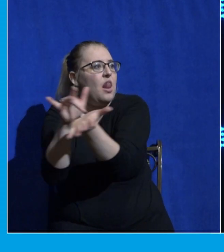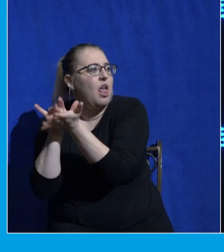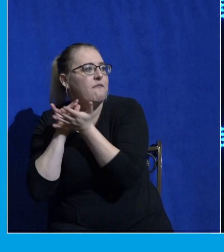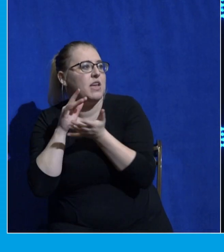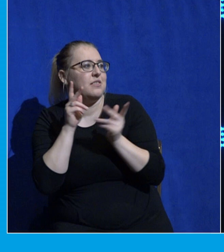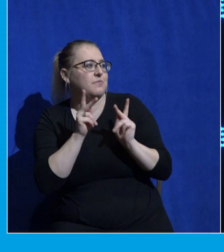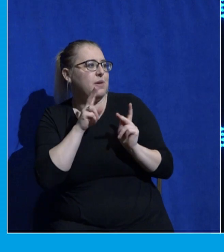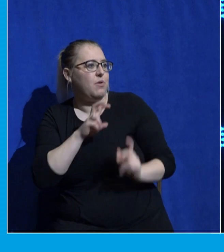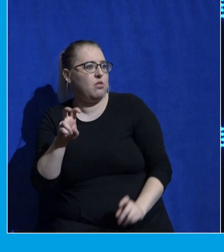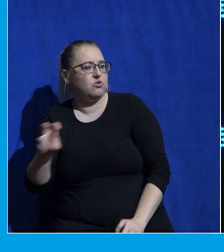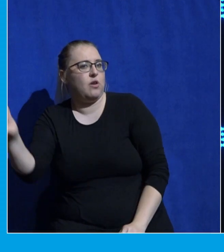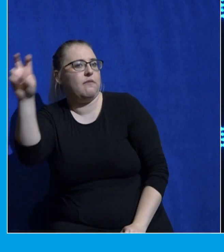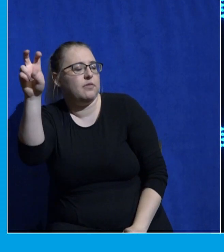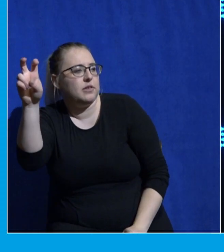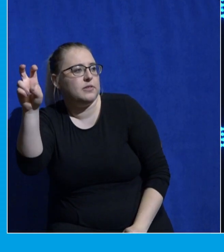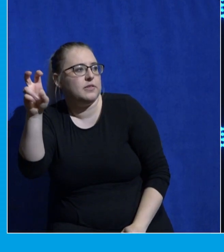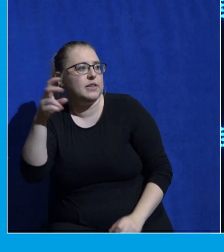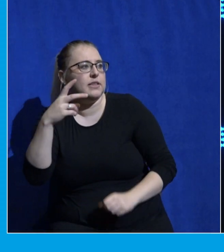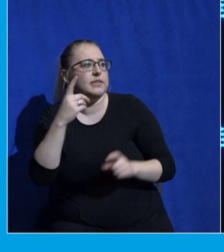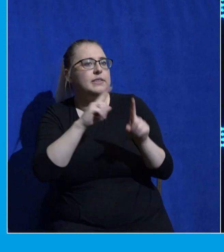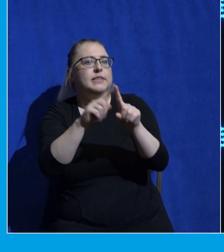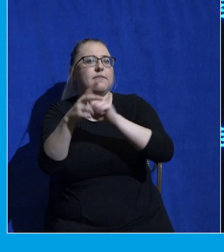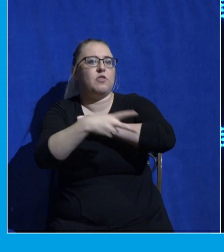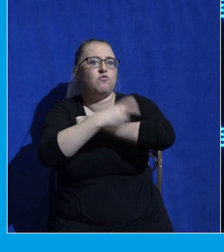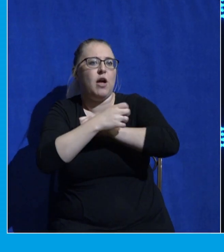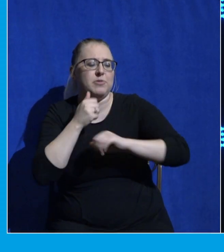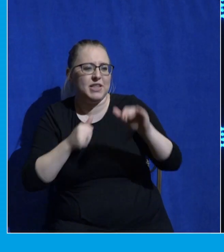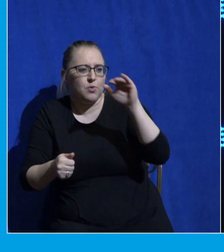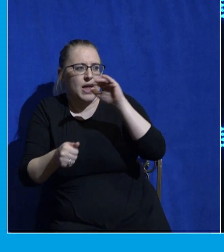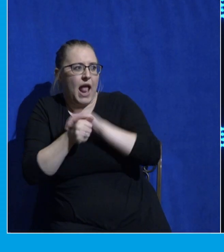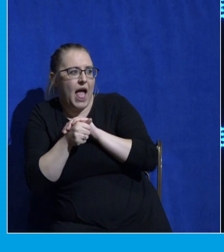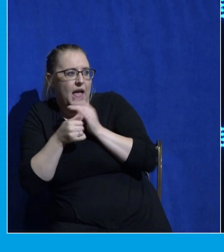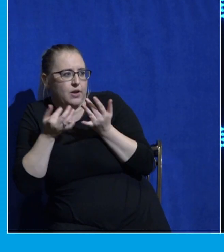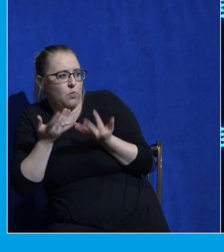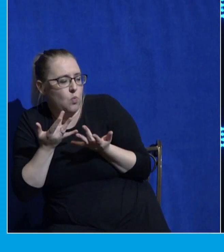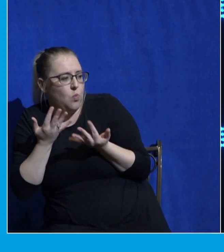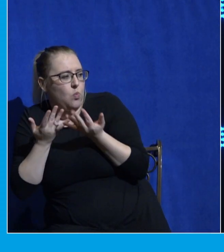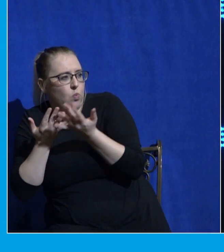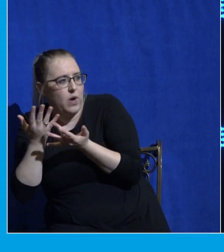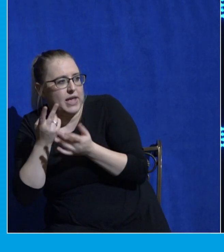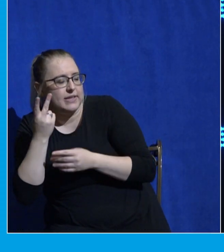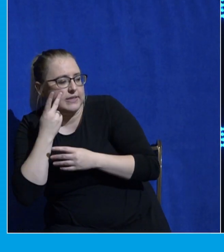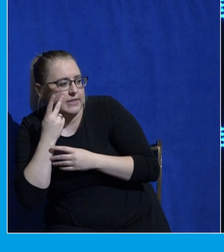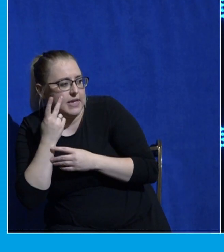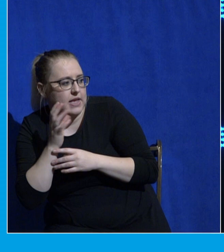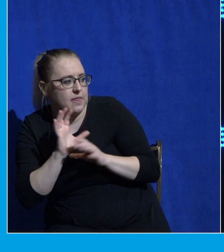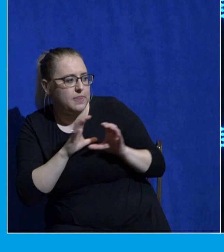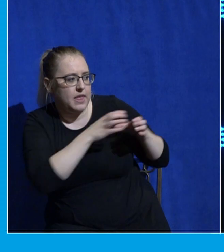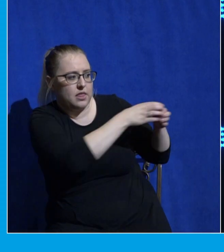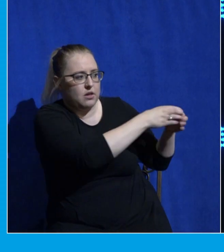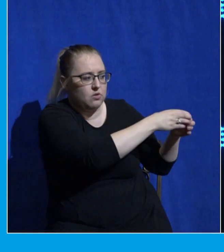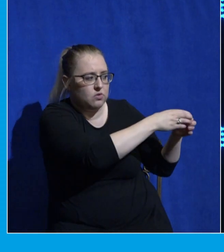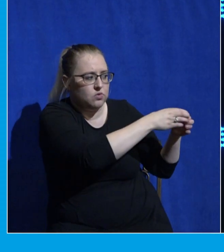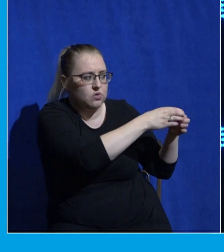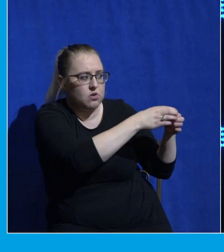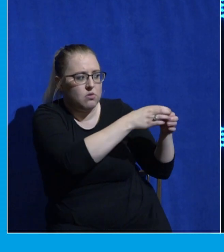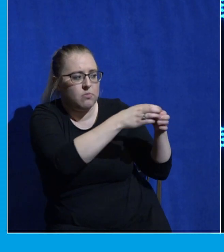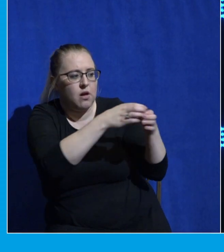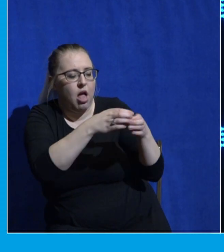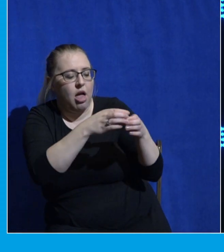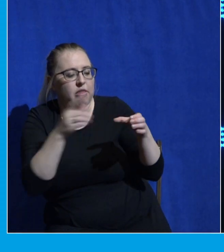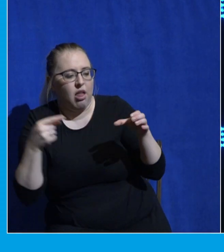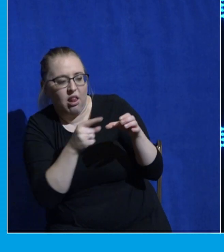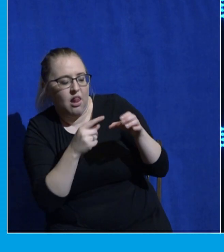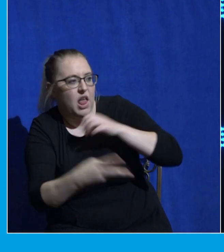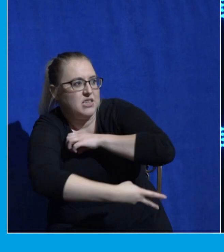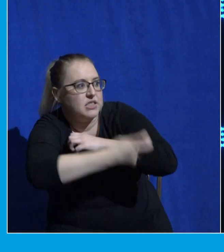travelers. There were many robbers who would hide out in caves or in strategic spots where they knew the travelers would come, and they